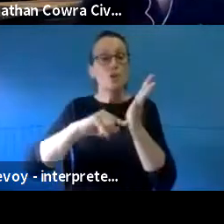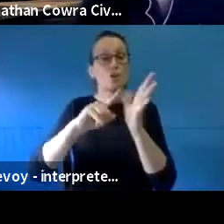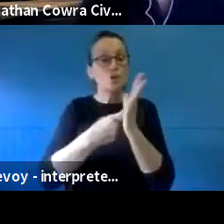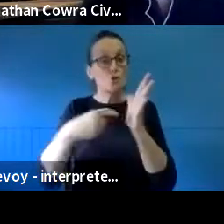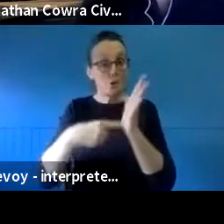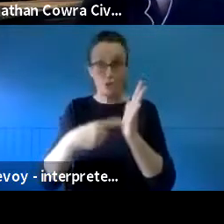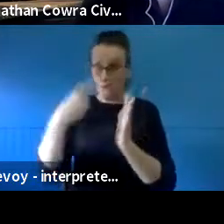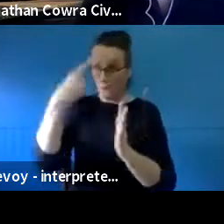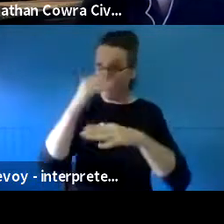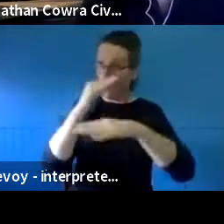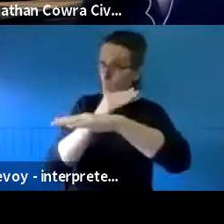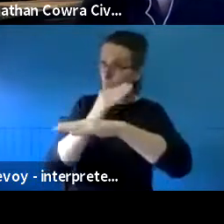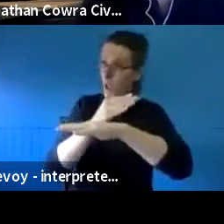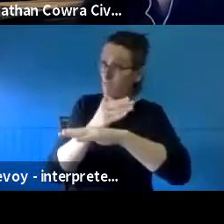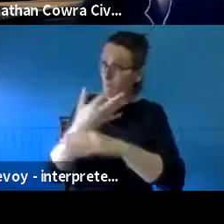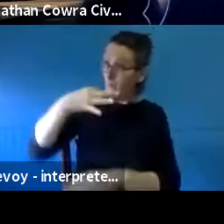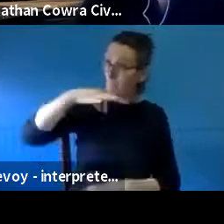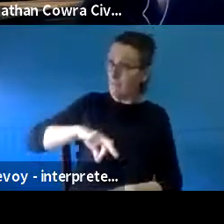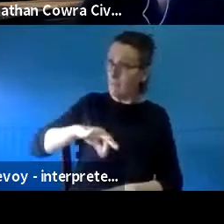have?